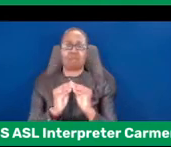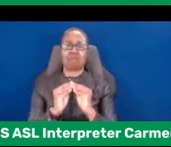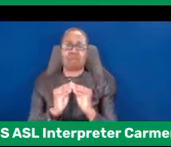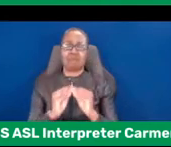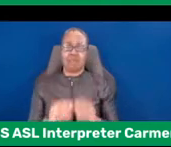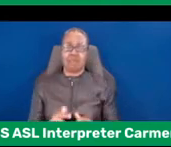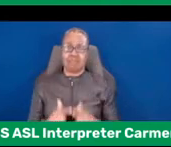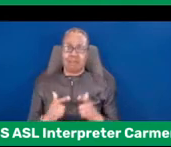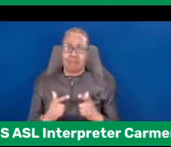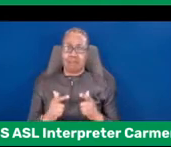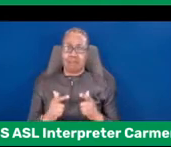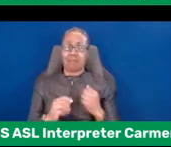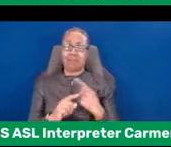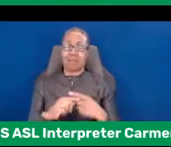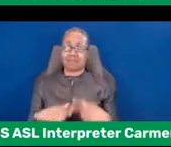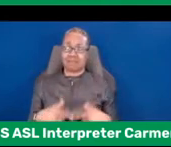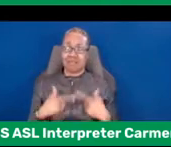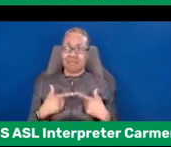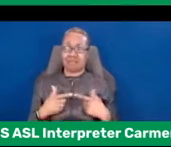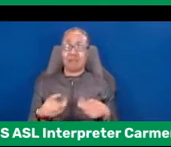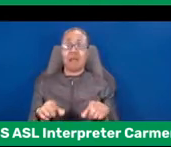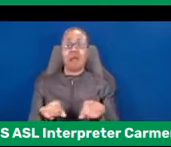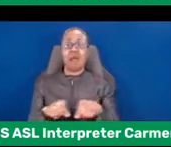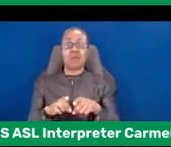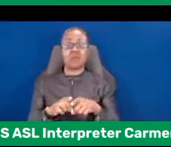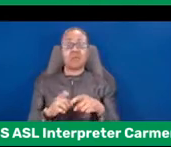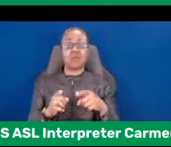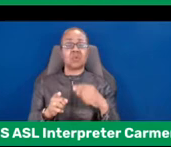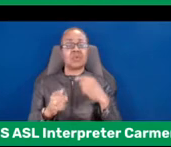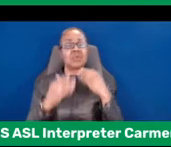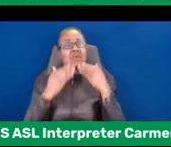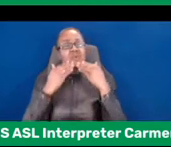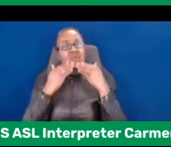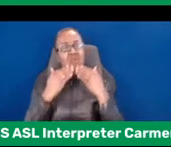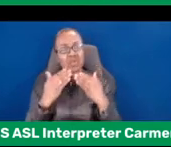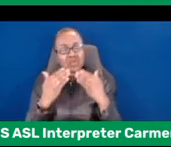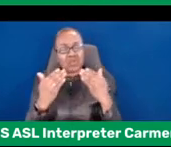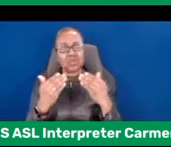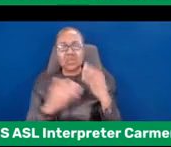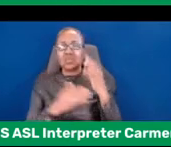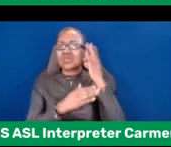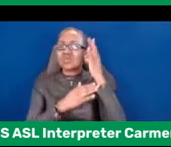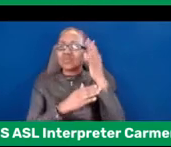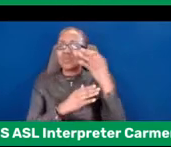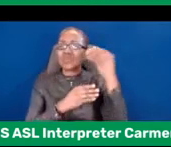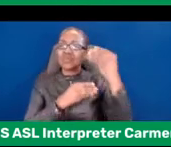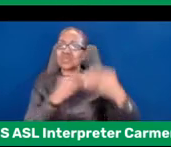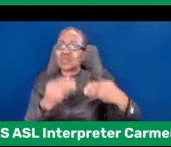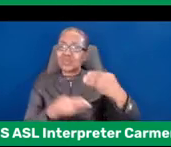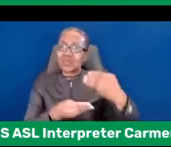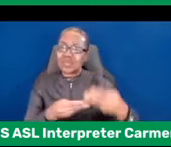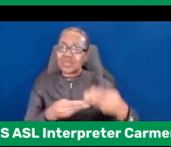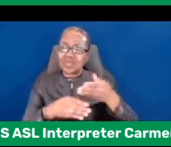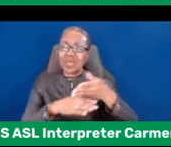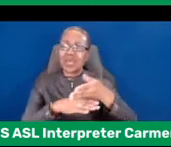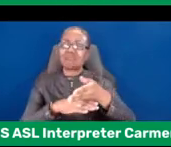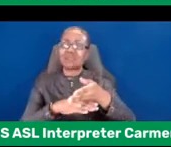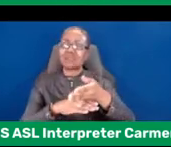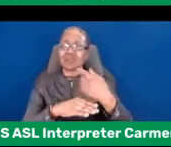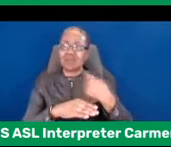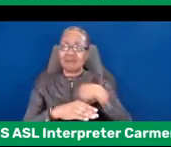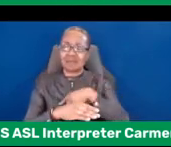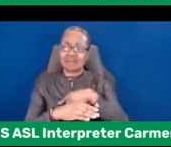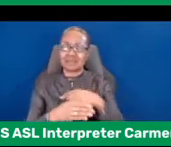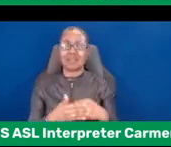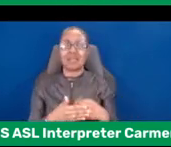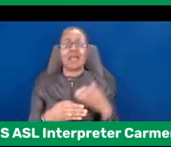And lastly, I ask you to extend gratitude and send gratitude to the future generations that are beyond us at this moment,